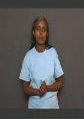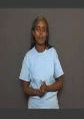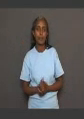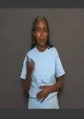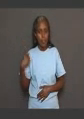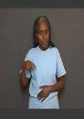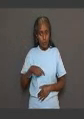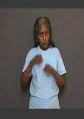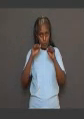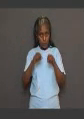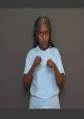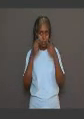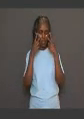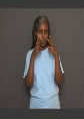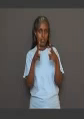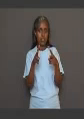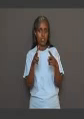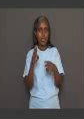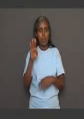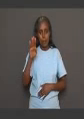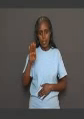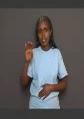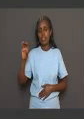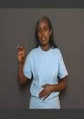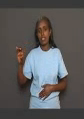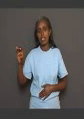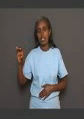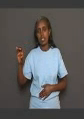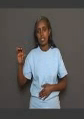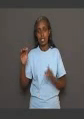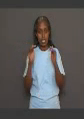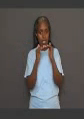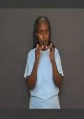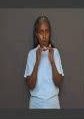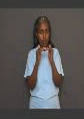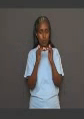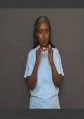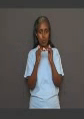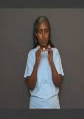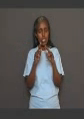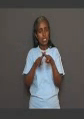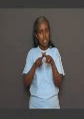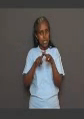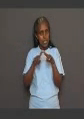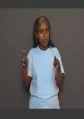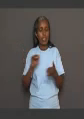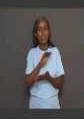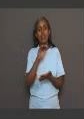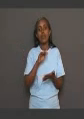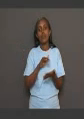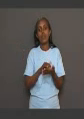We can see that BC is equal to the difference